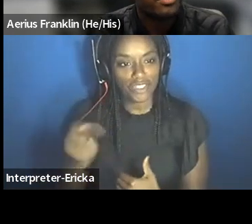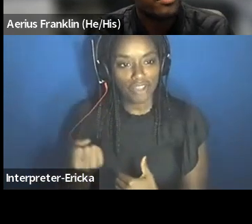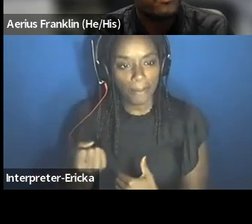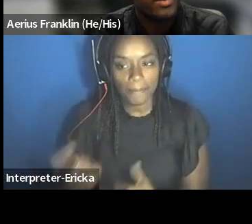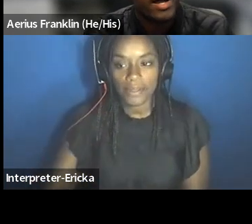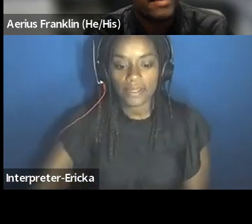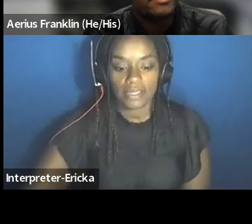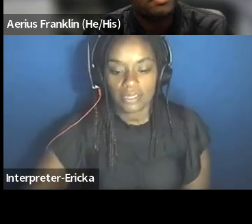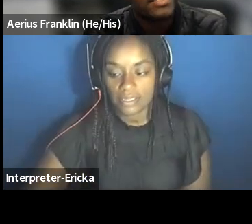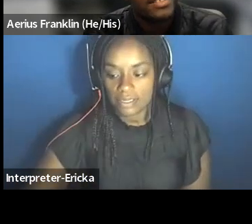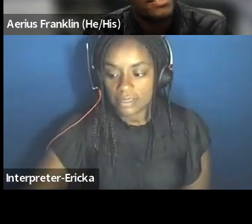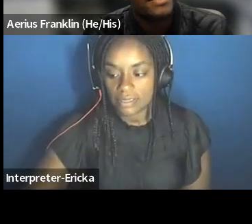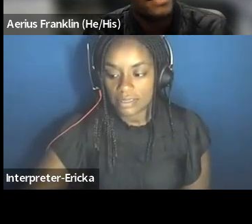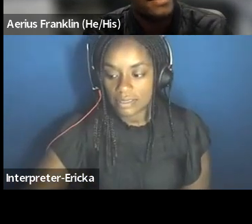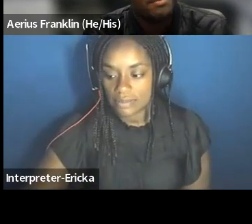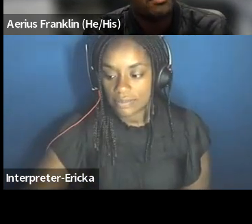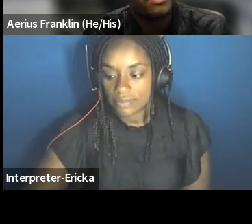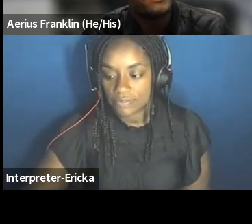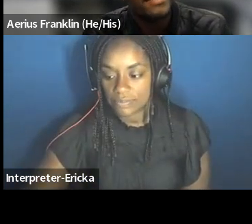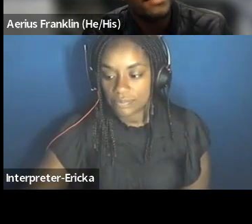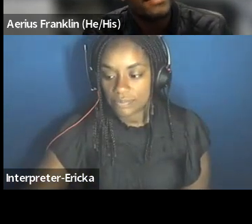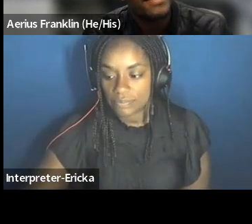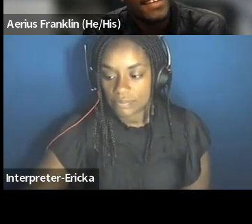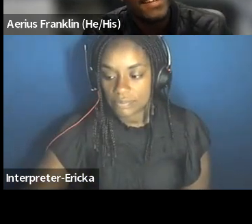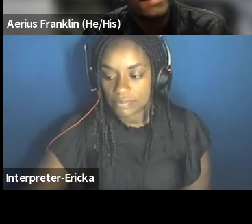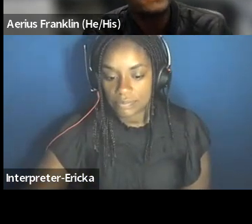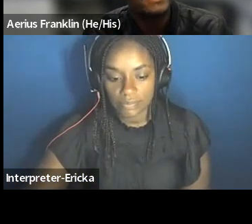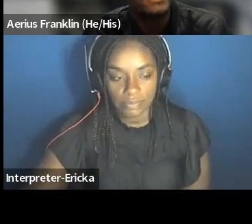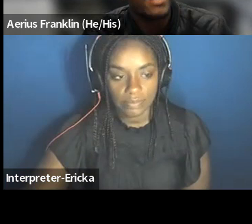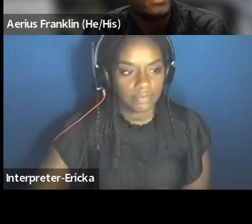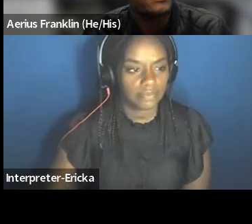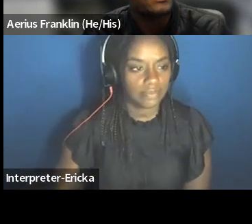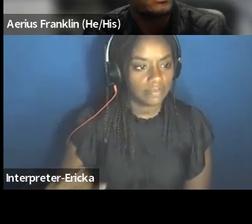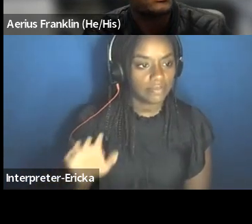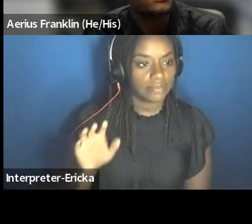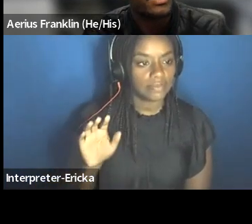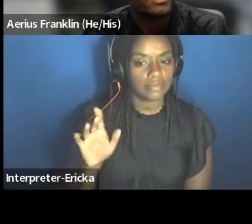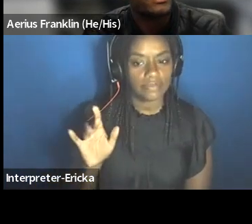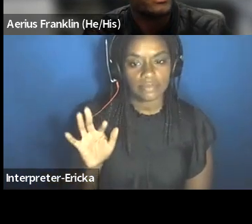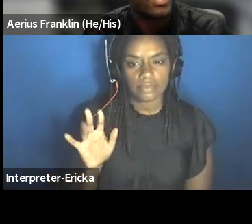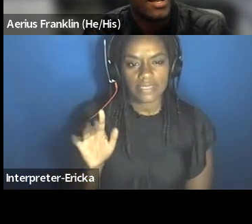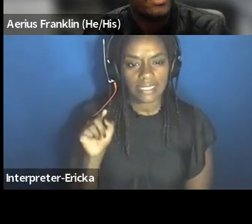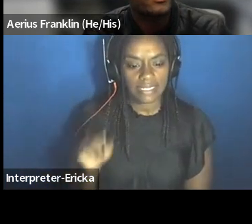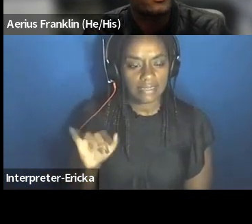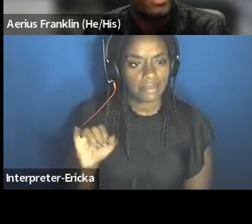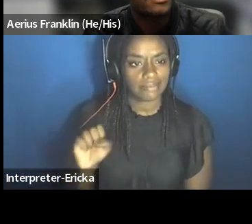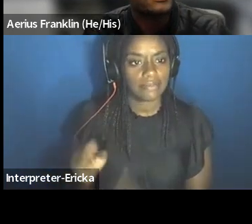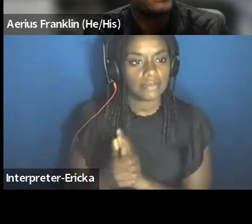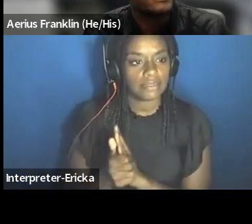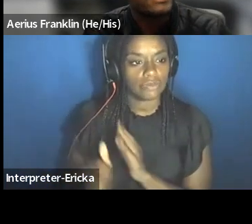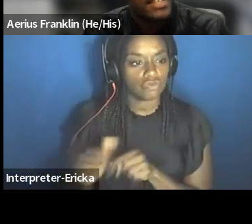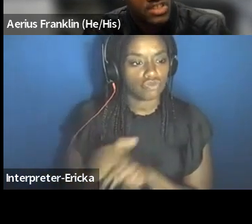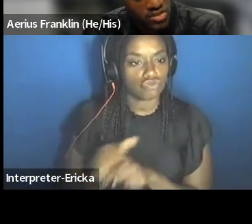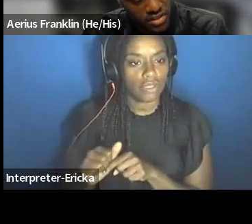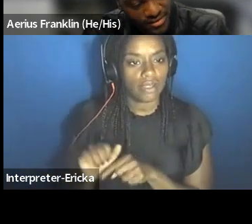Peer Support Group for IELTS Specialists, in parentheses, NHT, IELTS Skills Training, INR